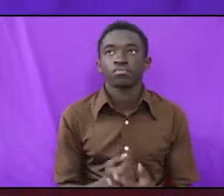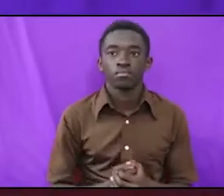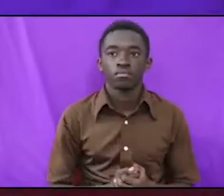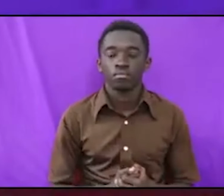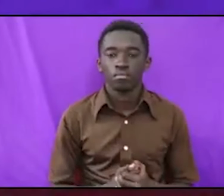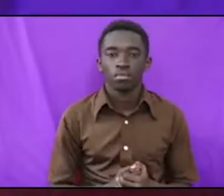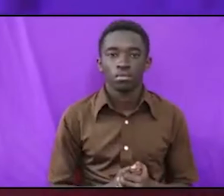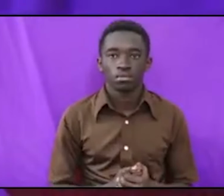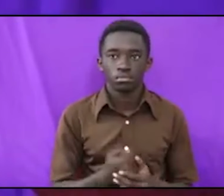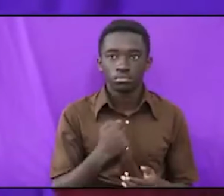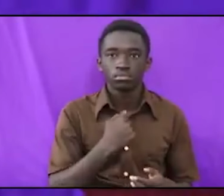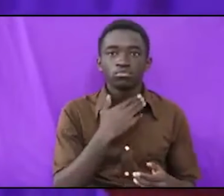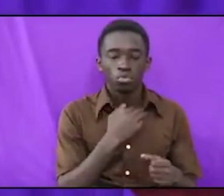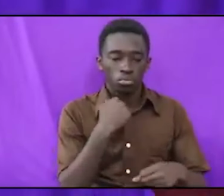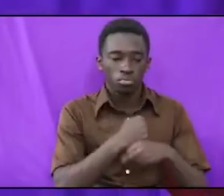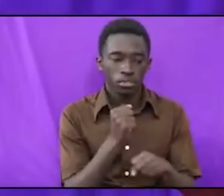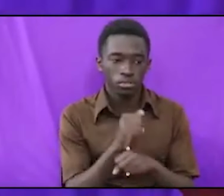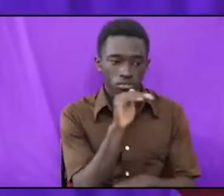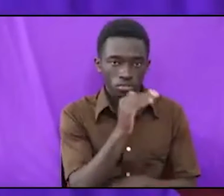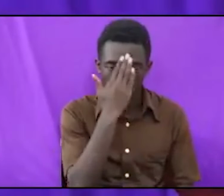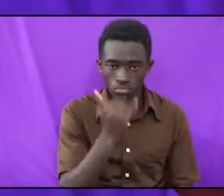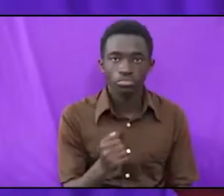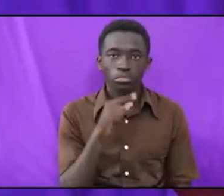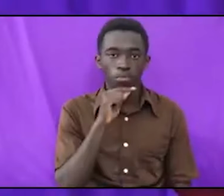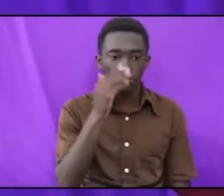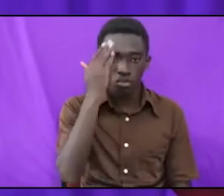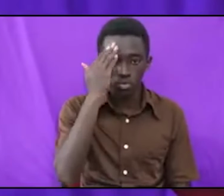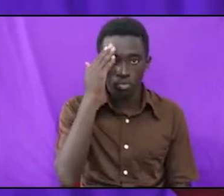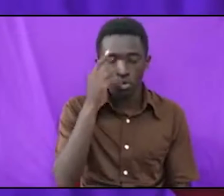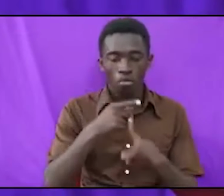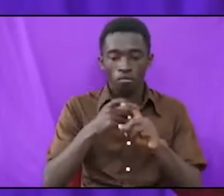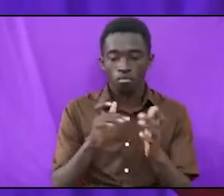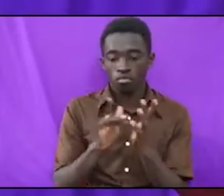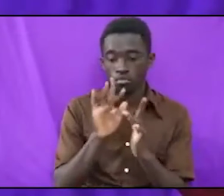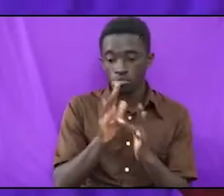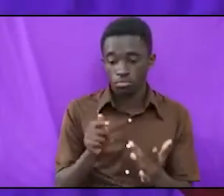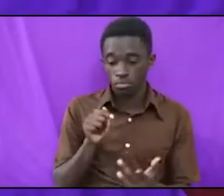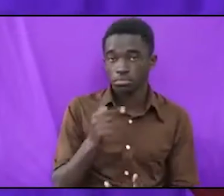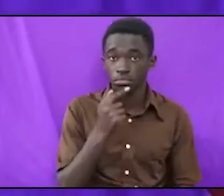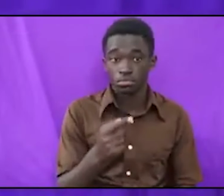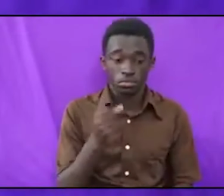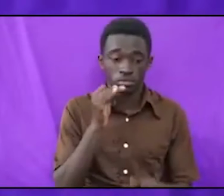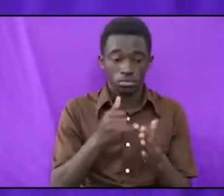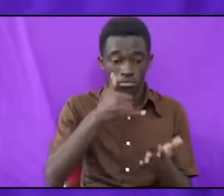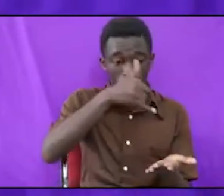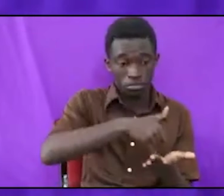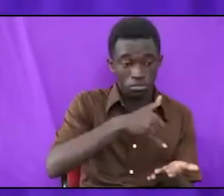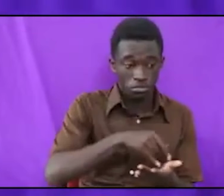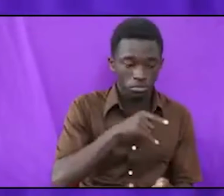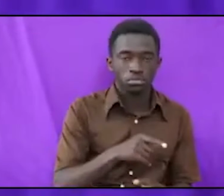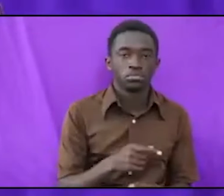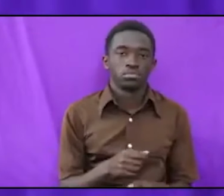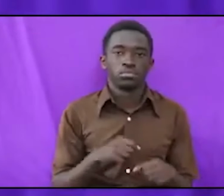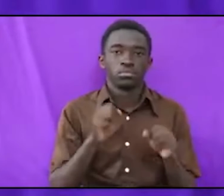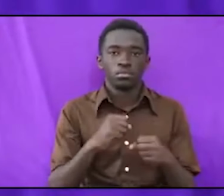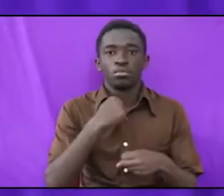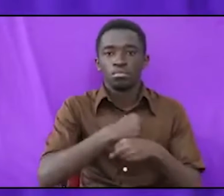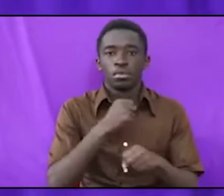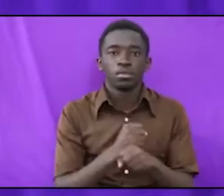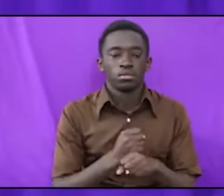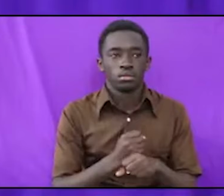I want to make a request. Because he knew from the scripture, if he participated in that, he would have defiled himself. It's